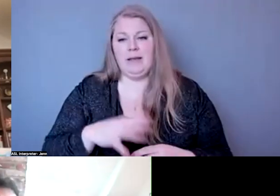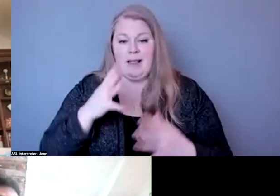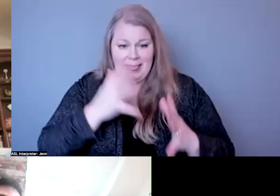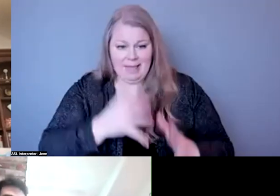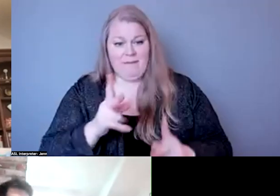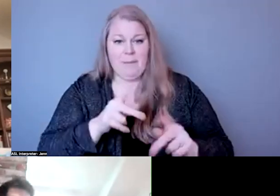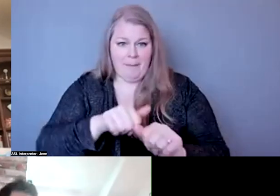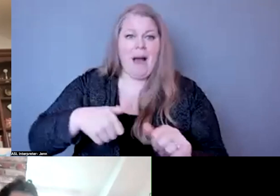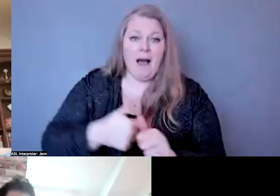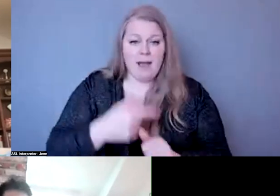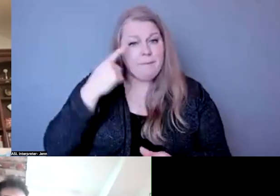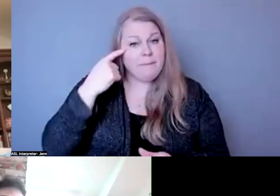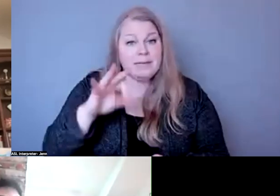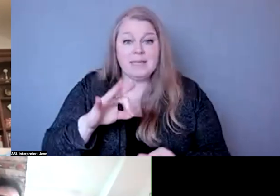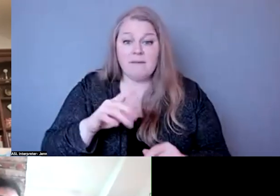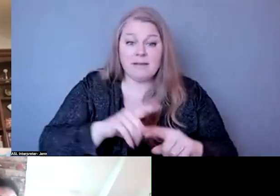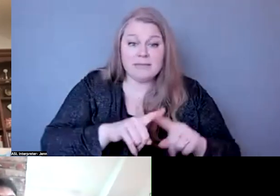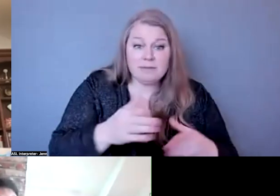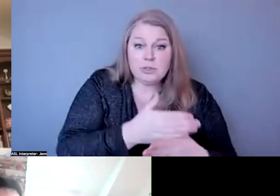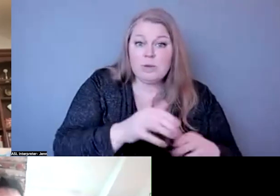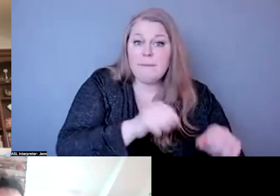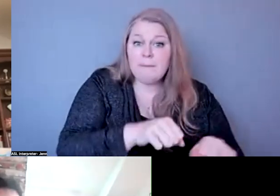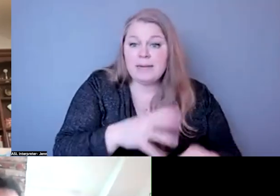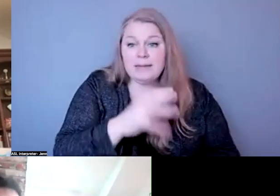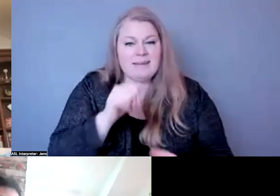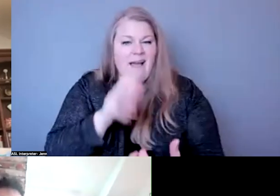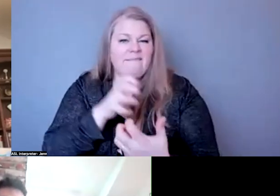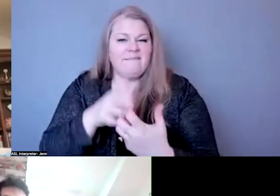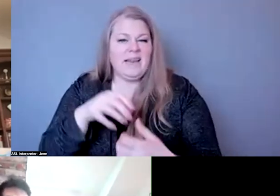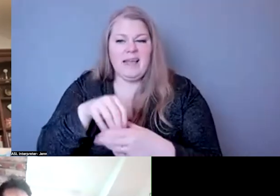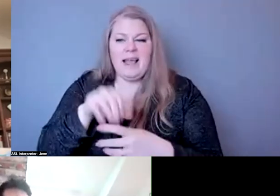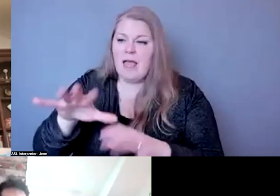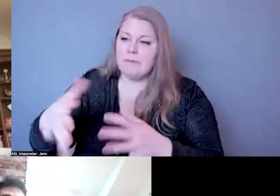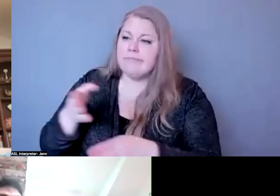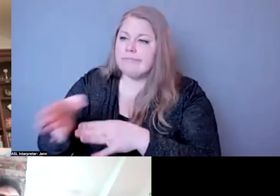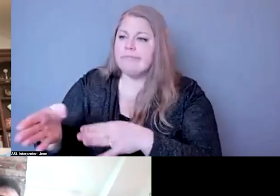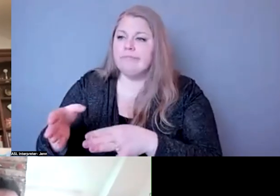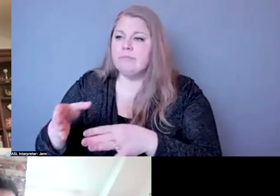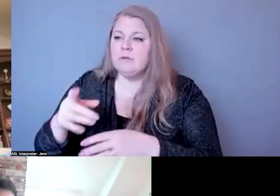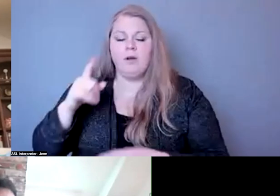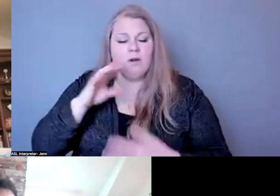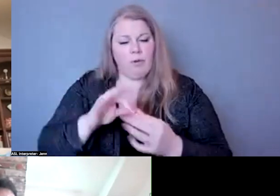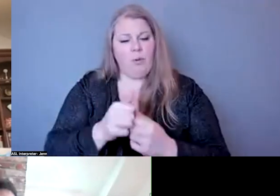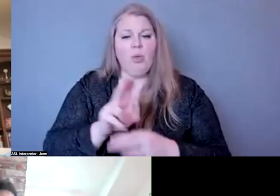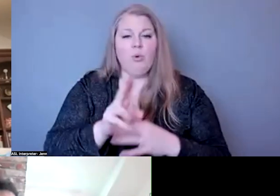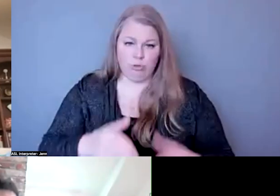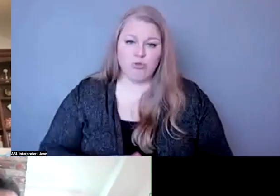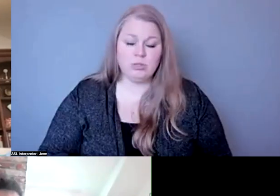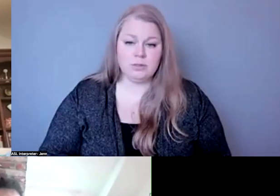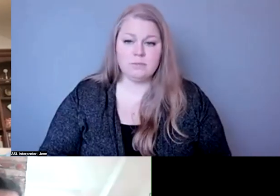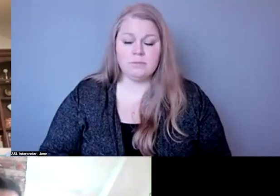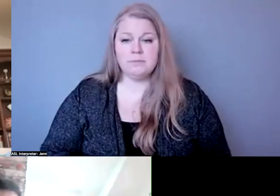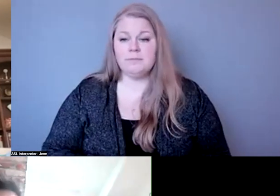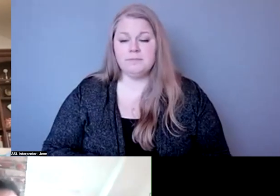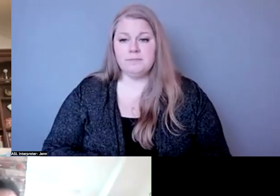due to differences of ability and simply not fitting into the nominal assumptions we have about our users, right? So to